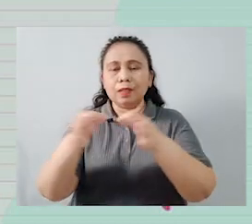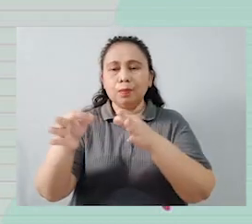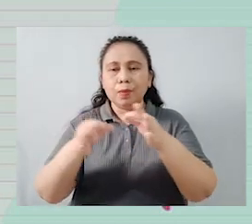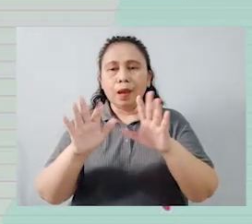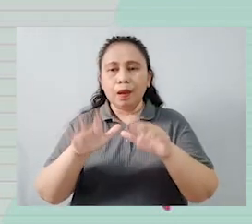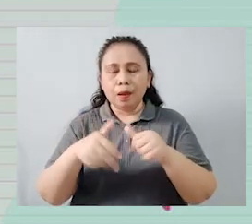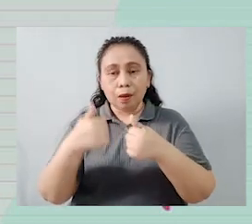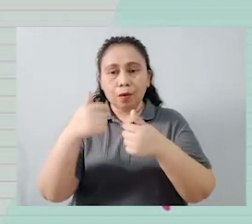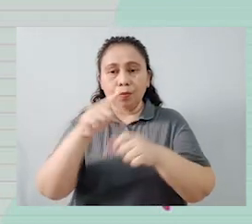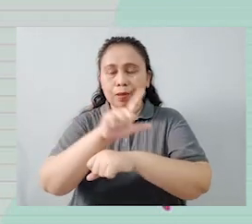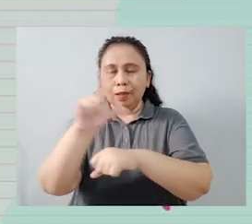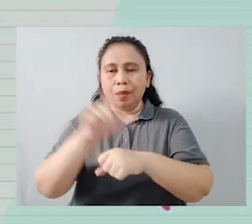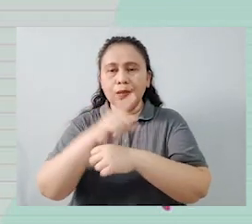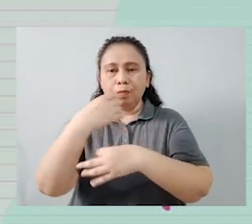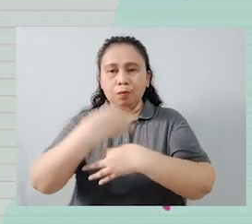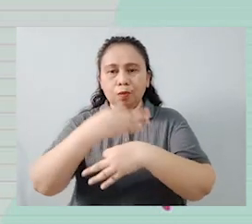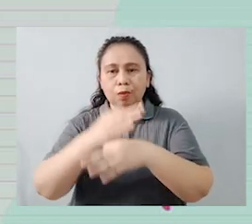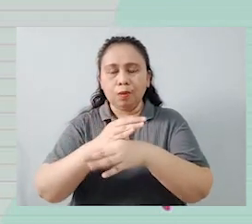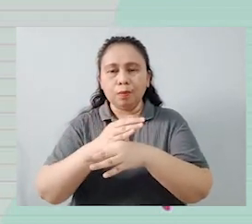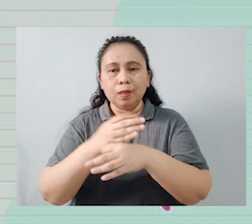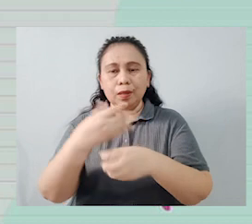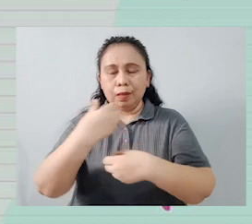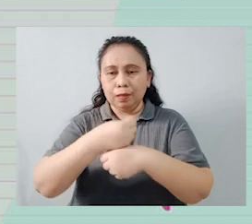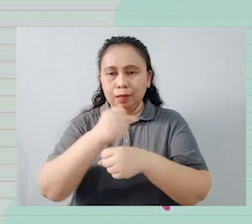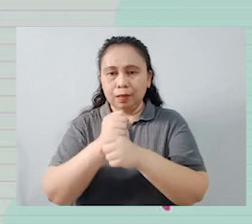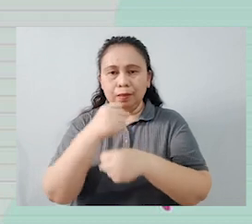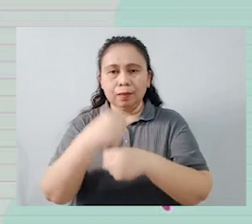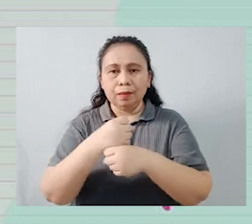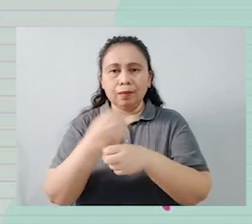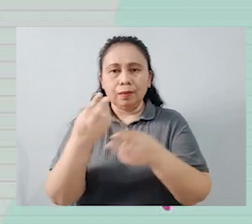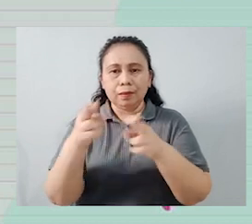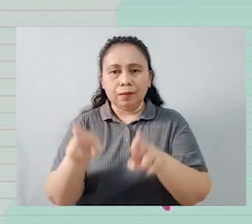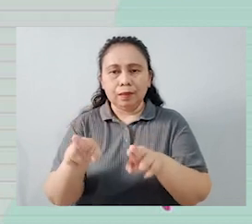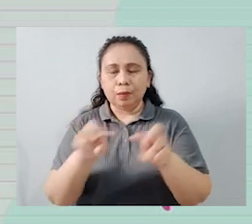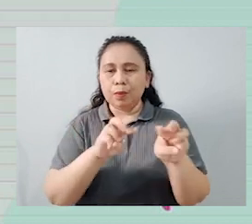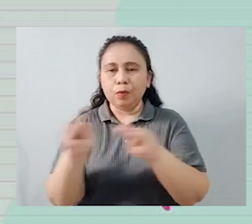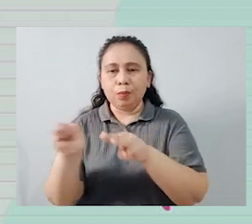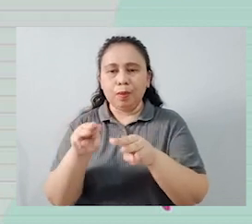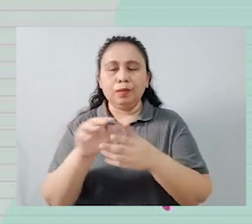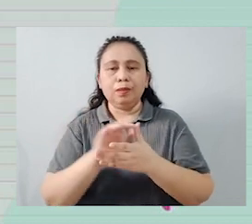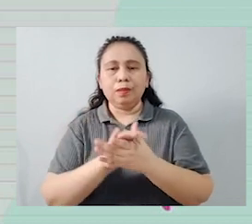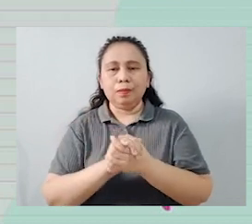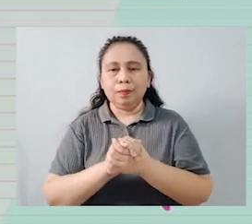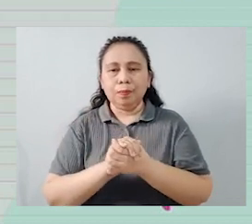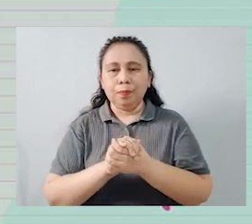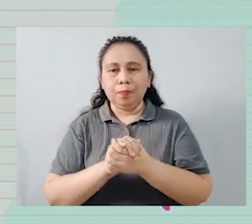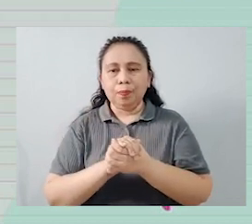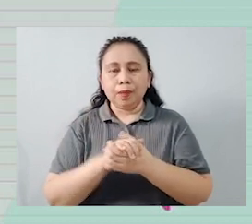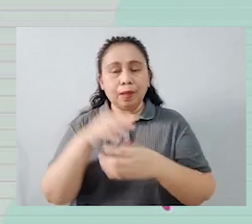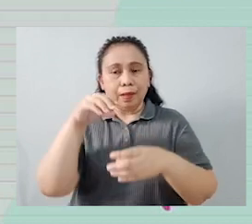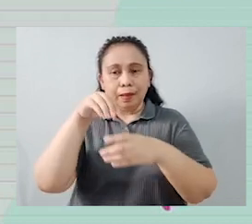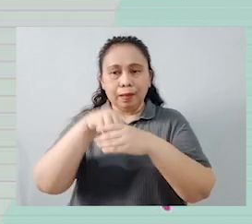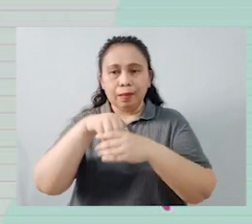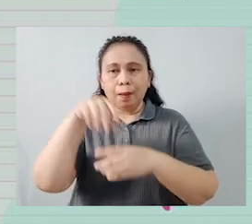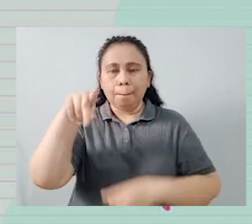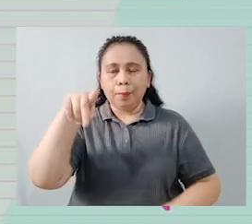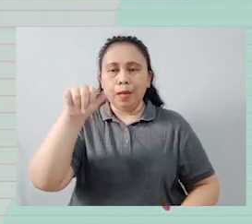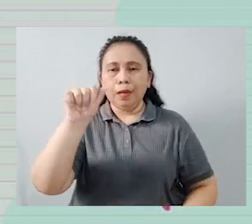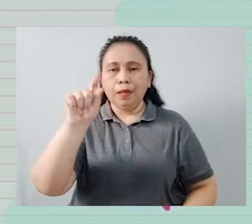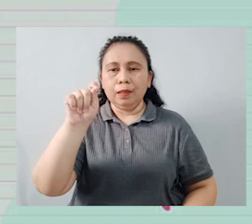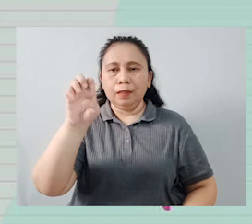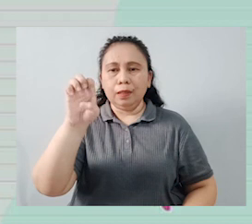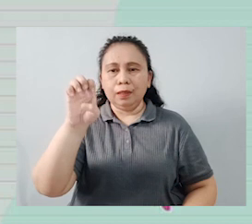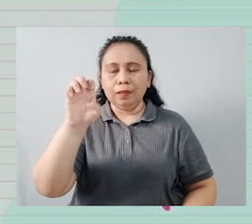are created as a result of the Earth's subterranean movements. In plate tectonics,